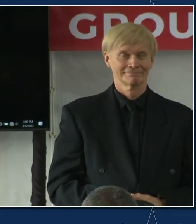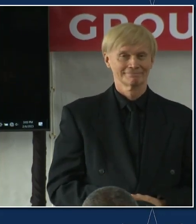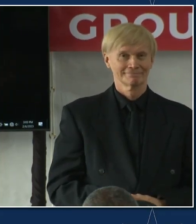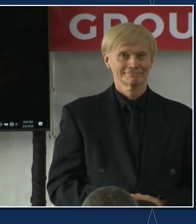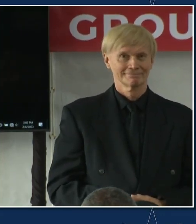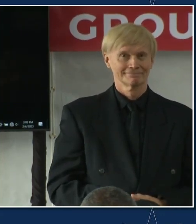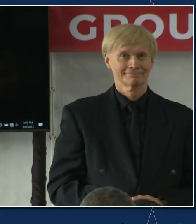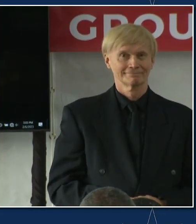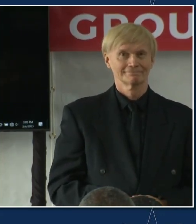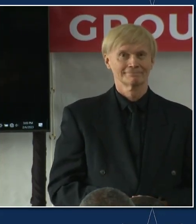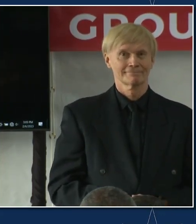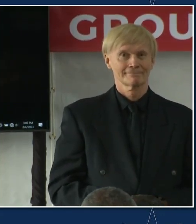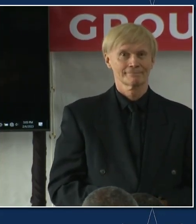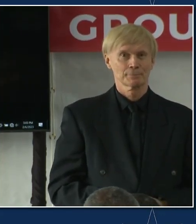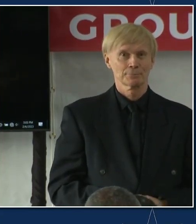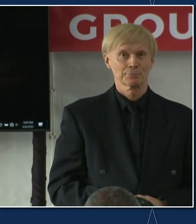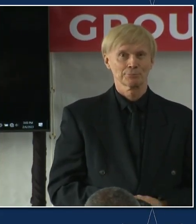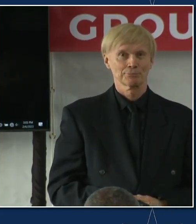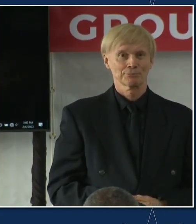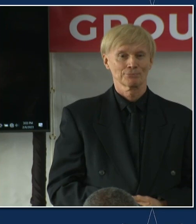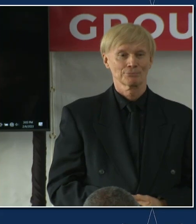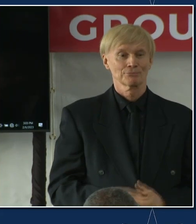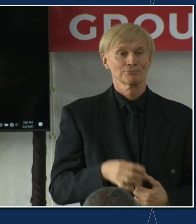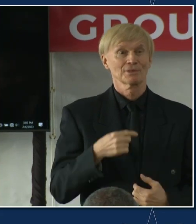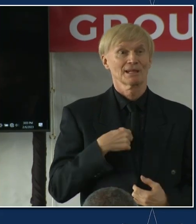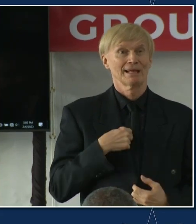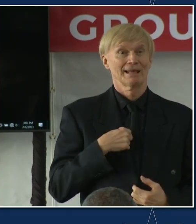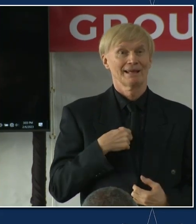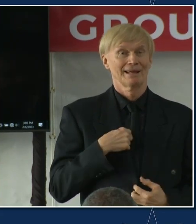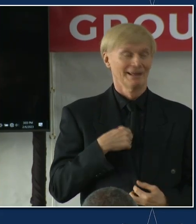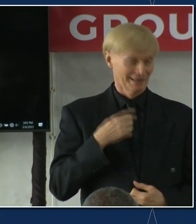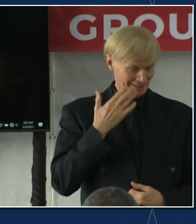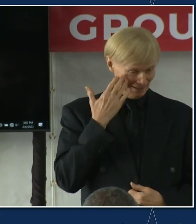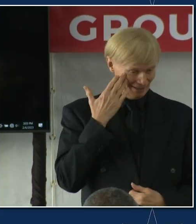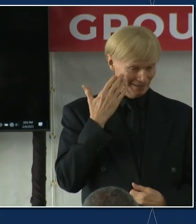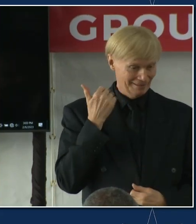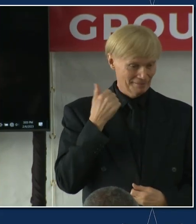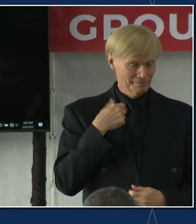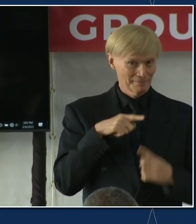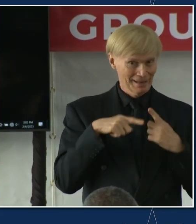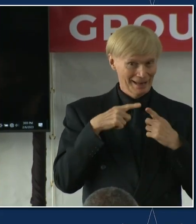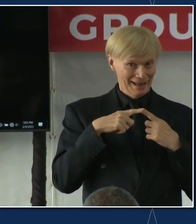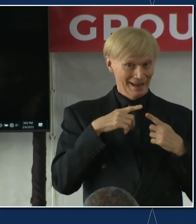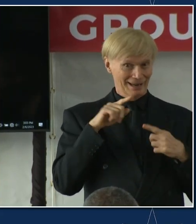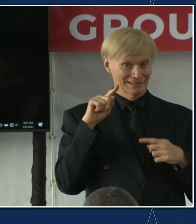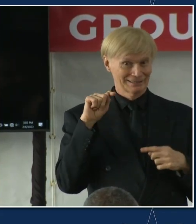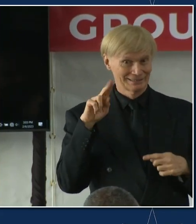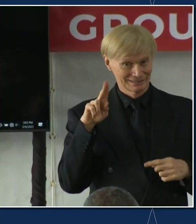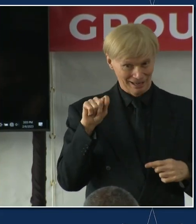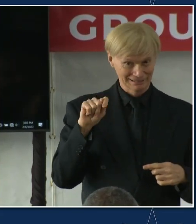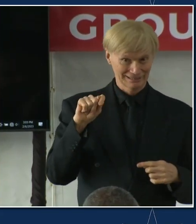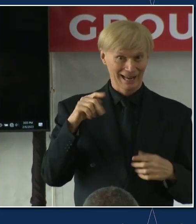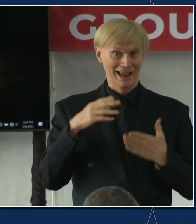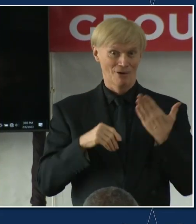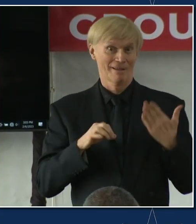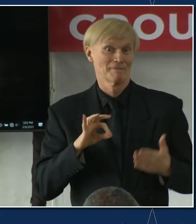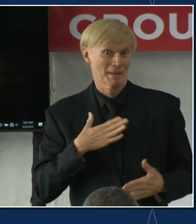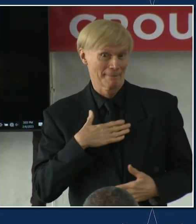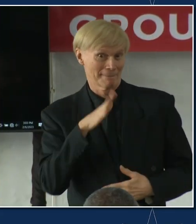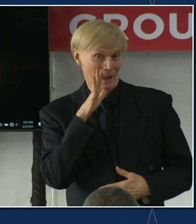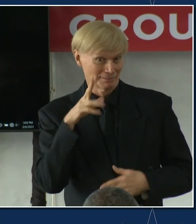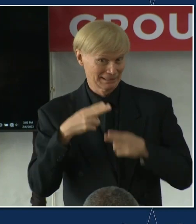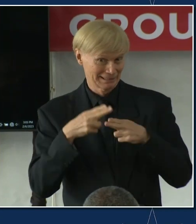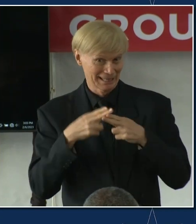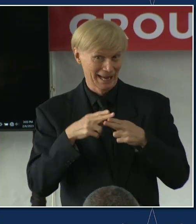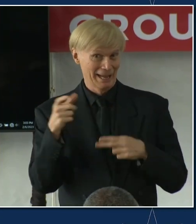If I left the Tut out of my mom's name, I would certainly be hearing about